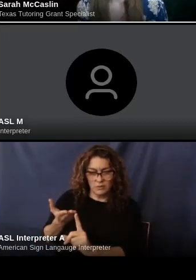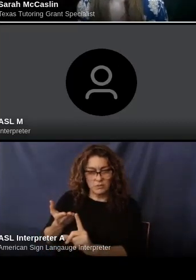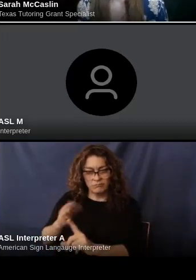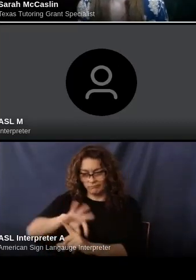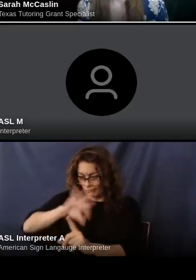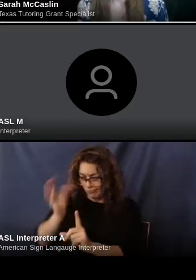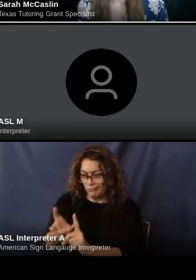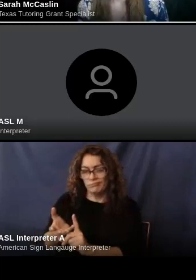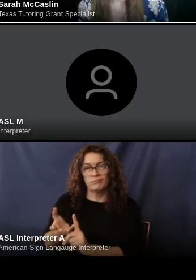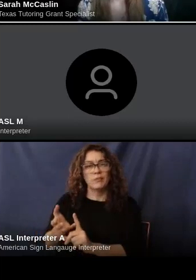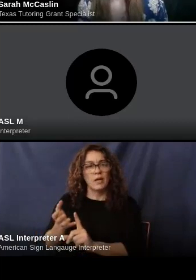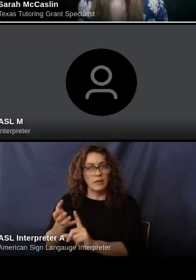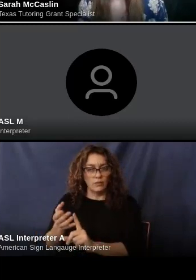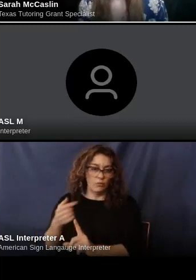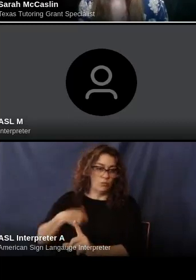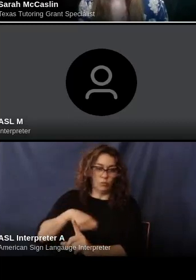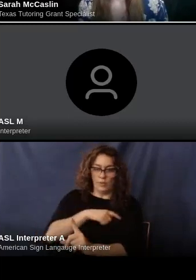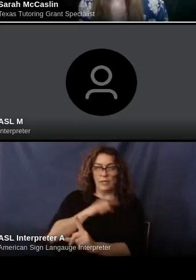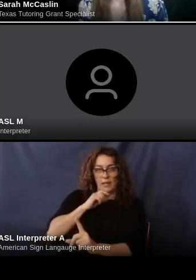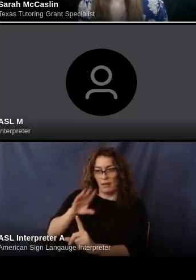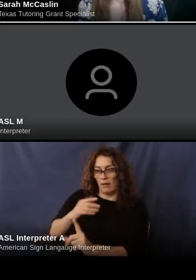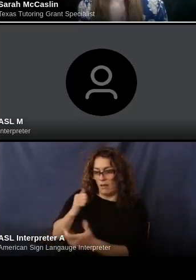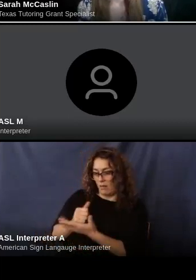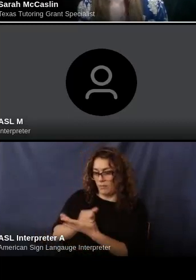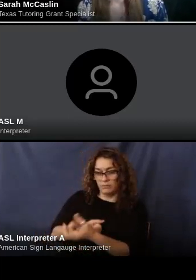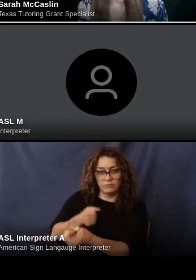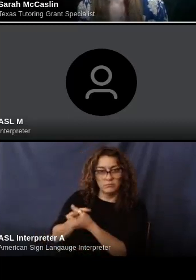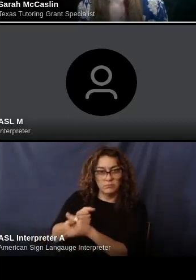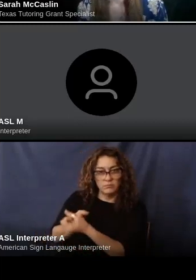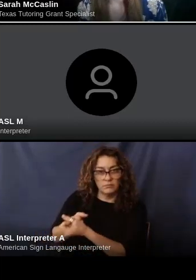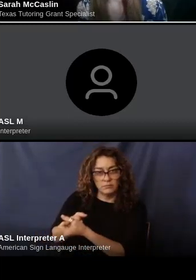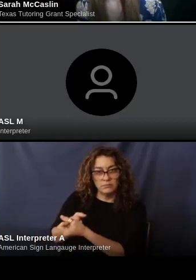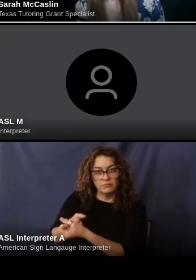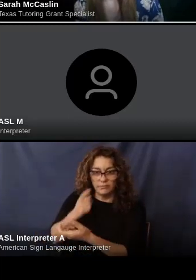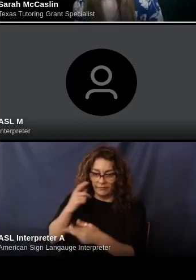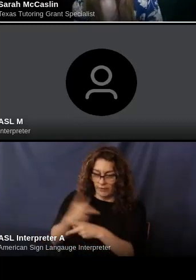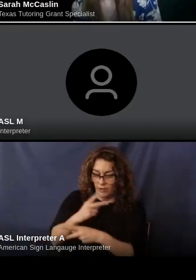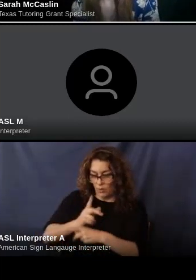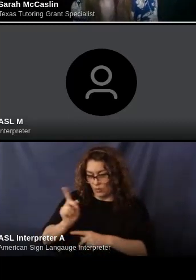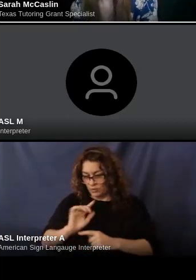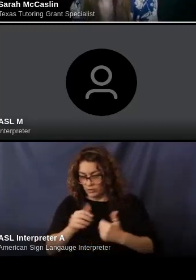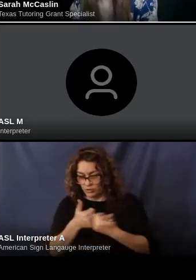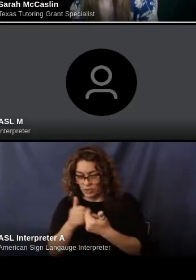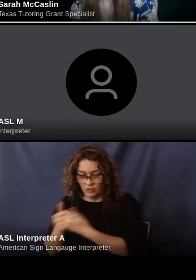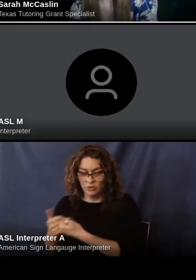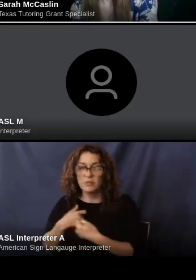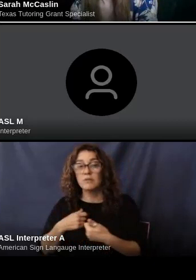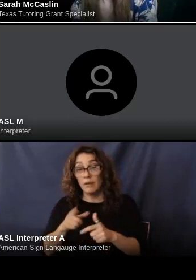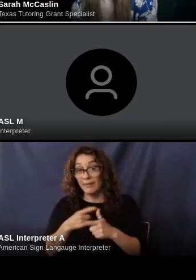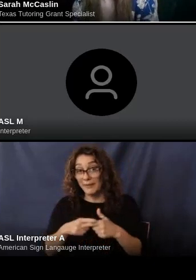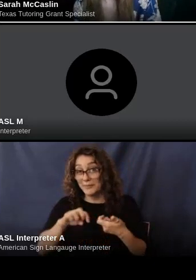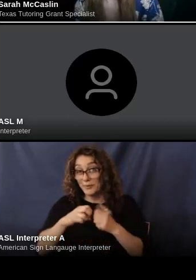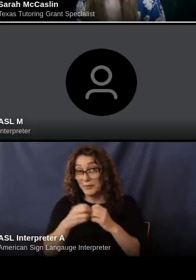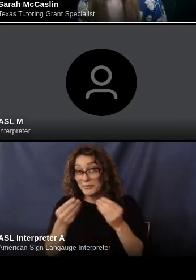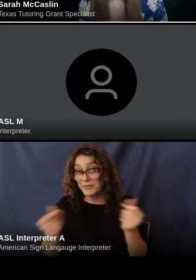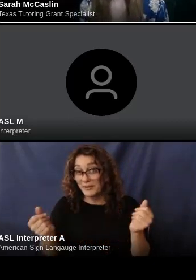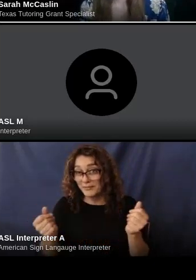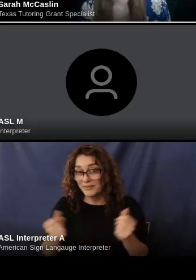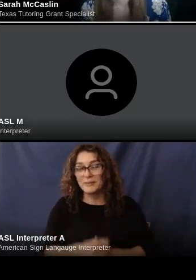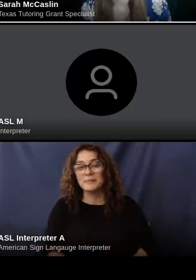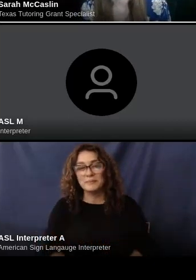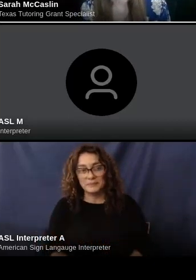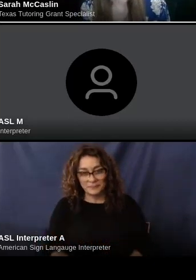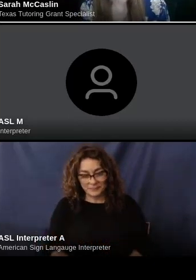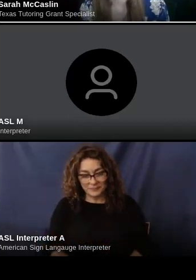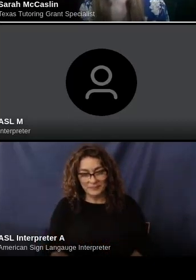demographics, different just regional situations, and help you identify challenges and then problem solve. They also